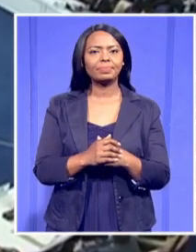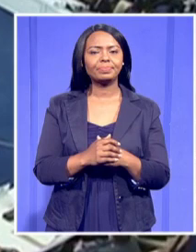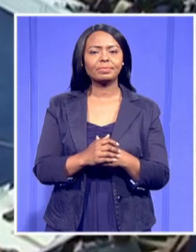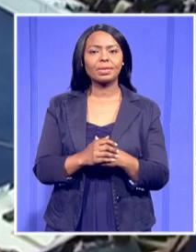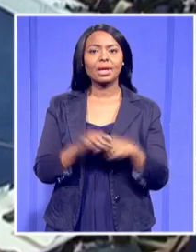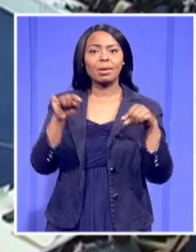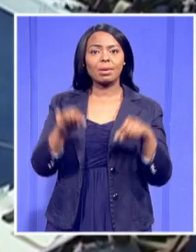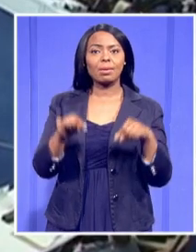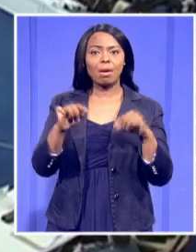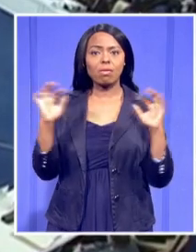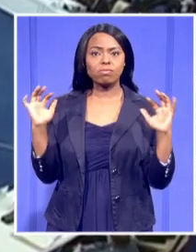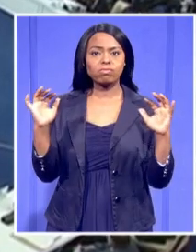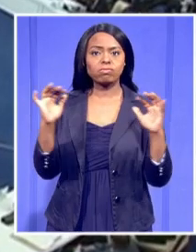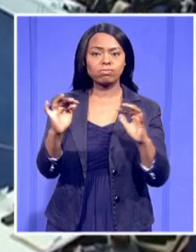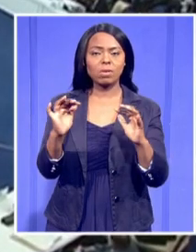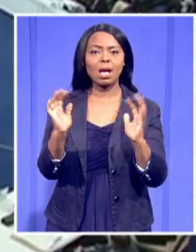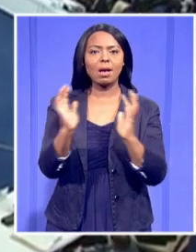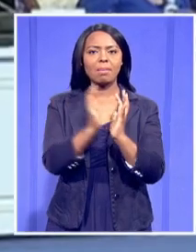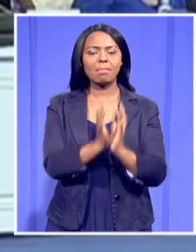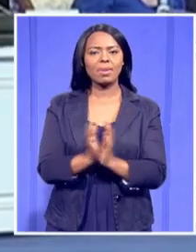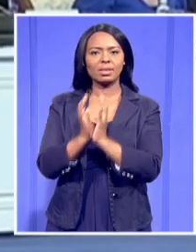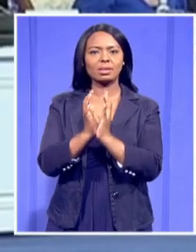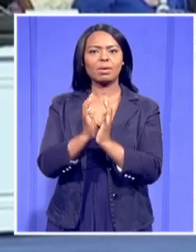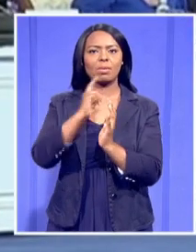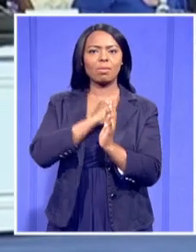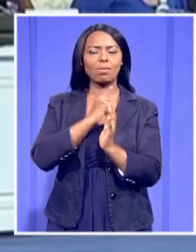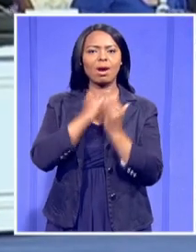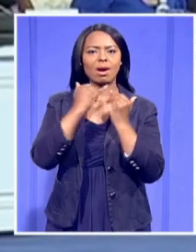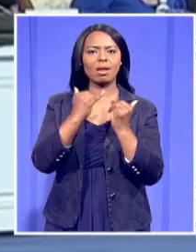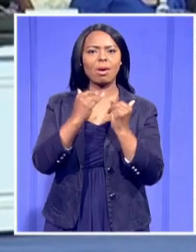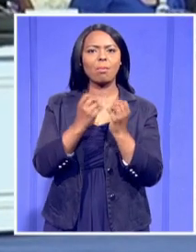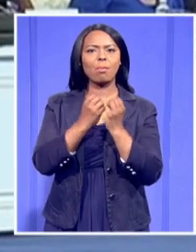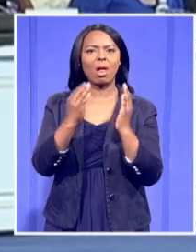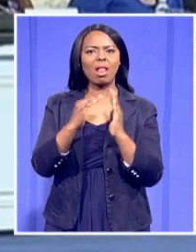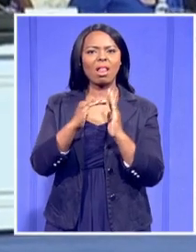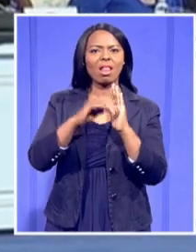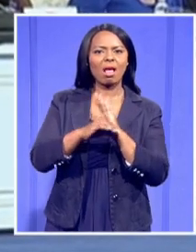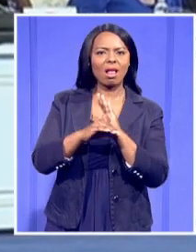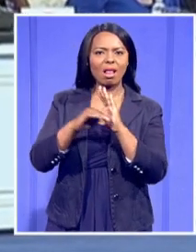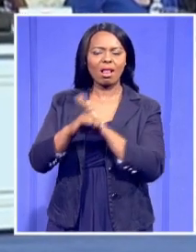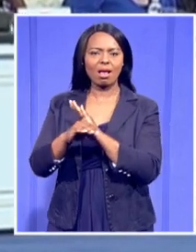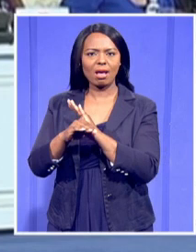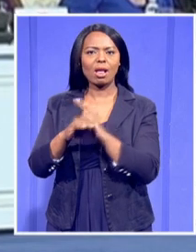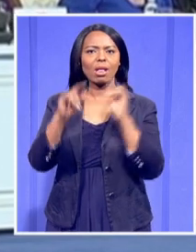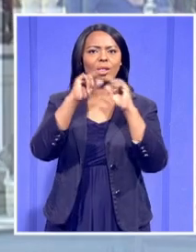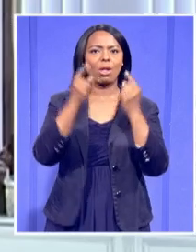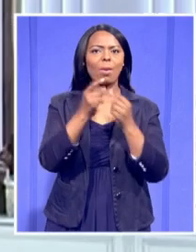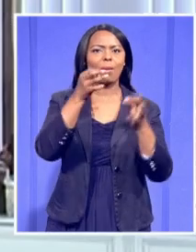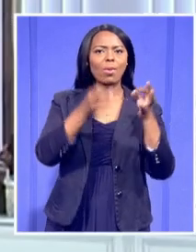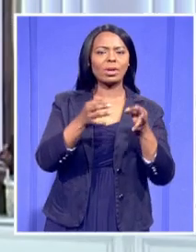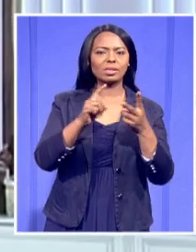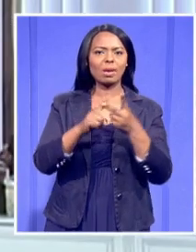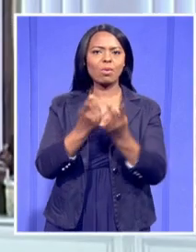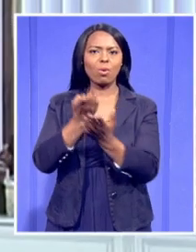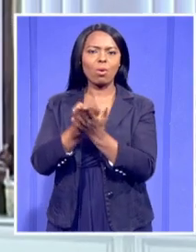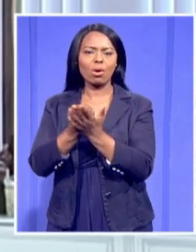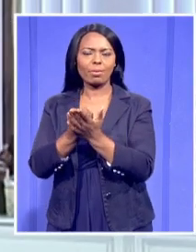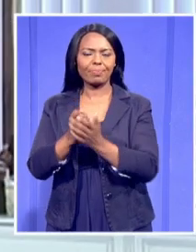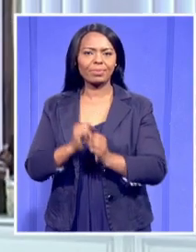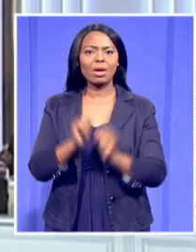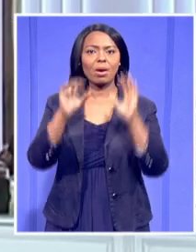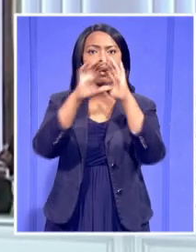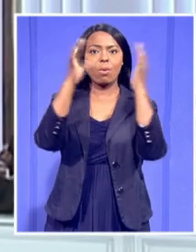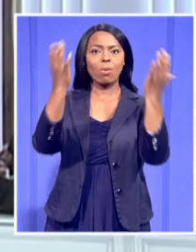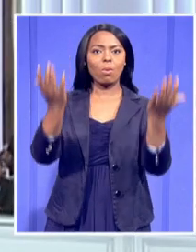Today's meeting takes place against a backdrop of major changes in global politics and economics. The world